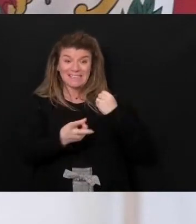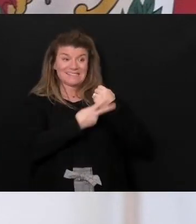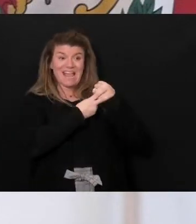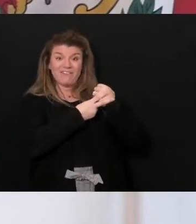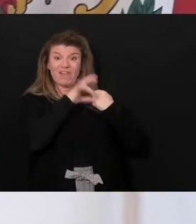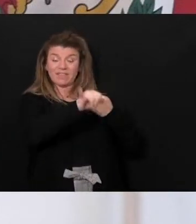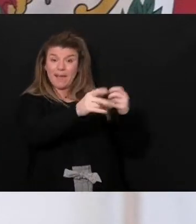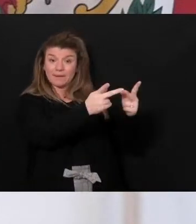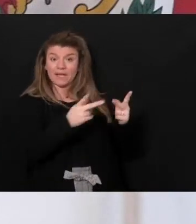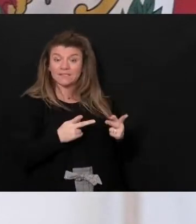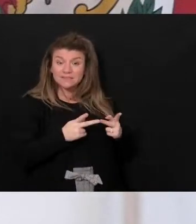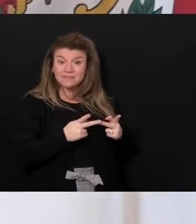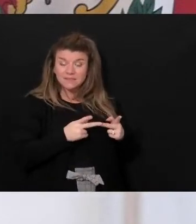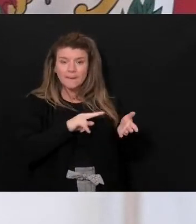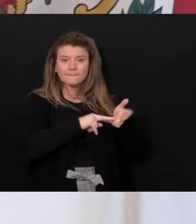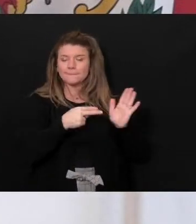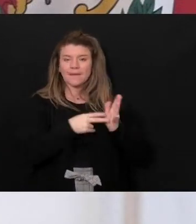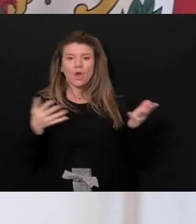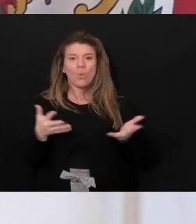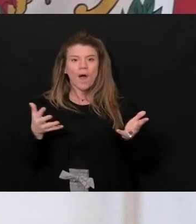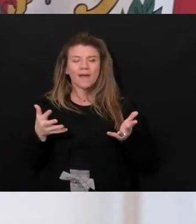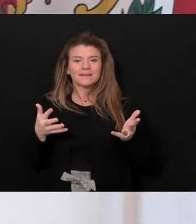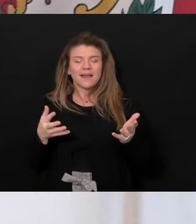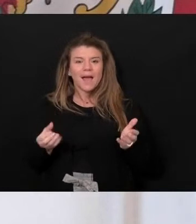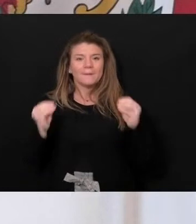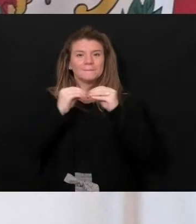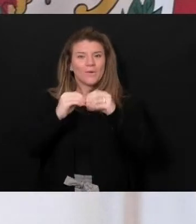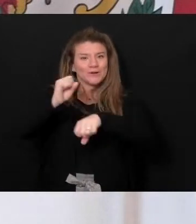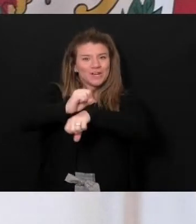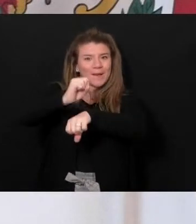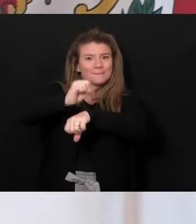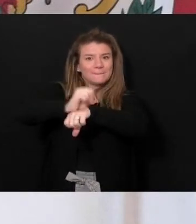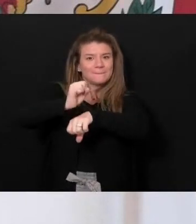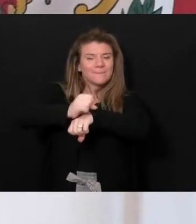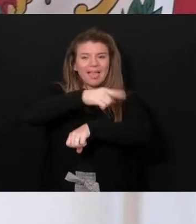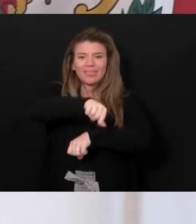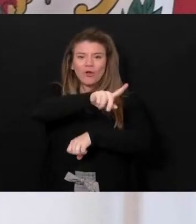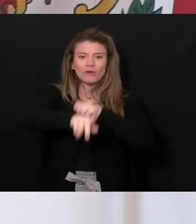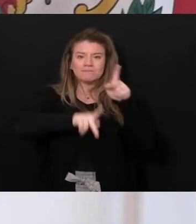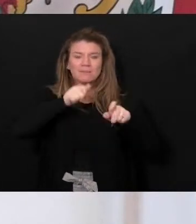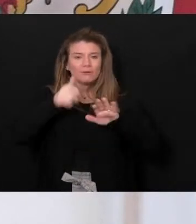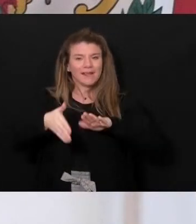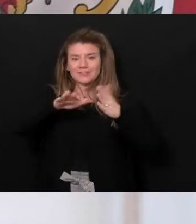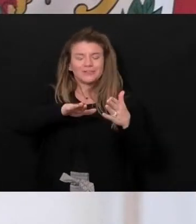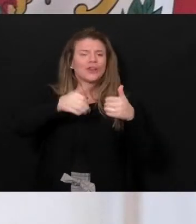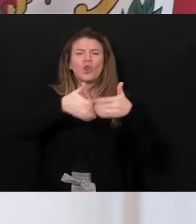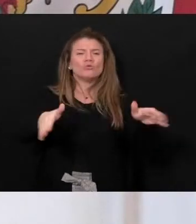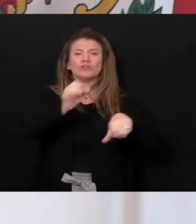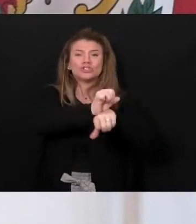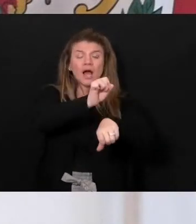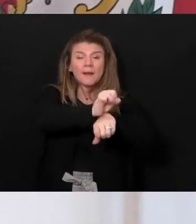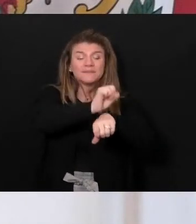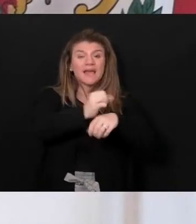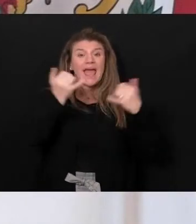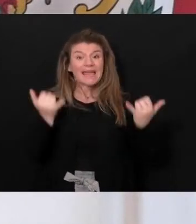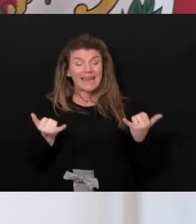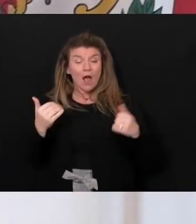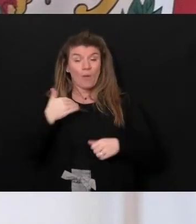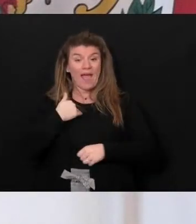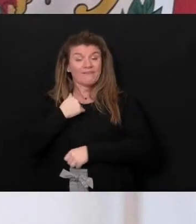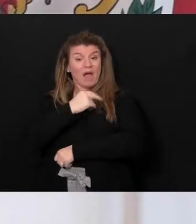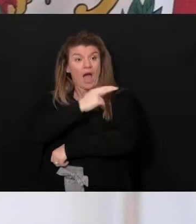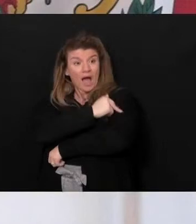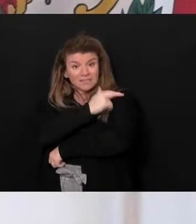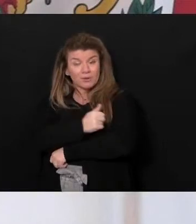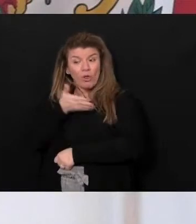did we absolutely create a situation to where we have a hospital that is serving Marion County in the 7th largest